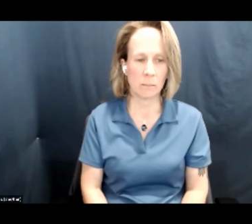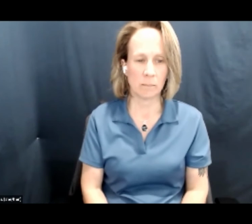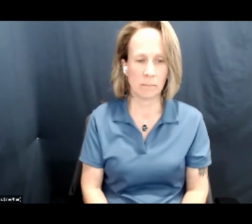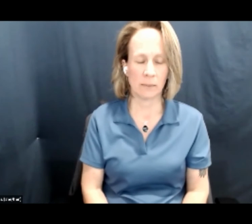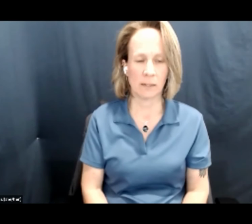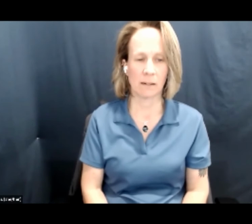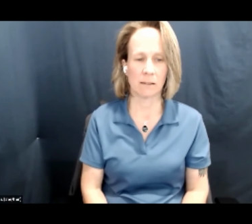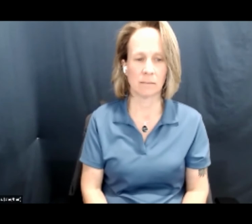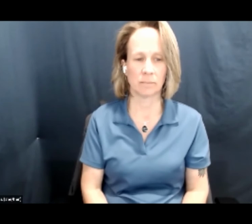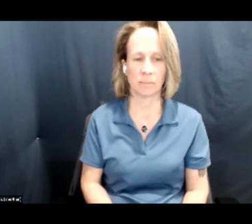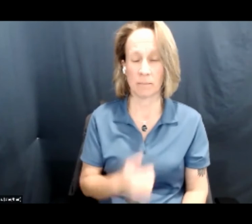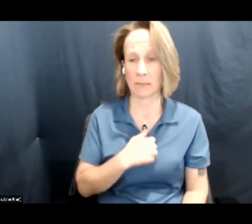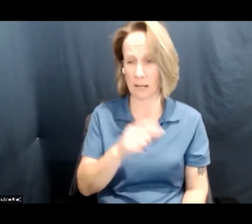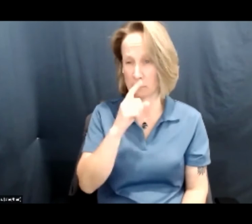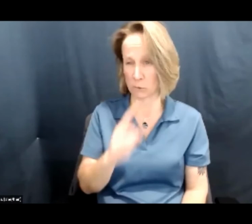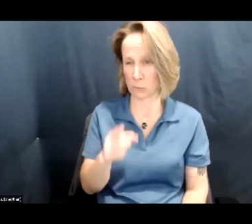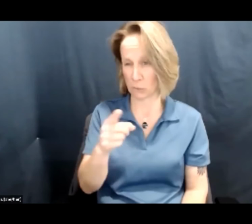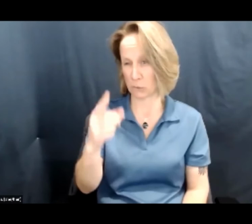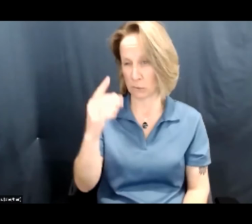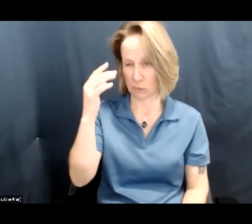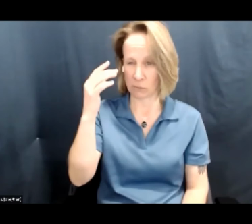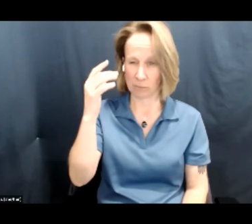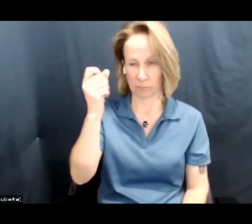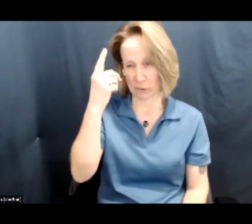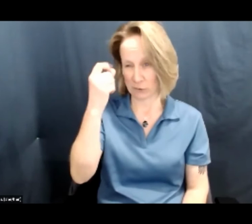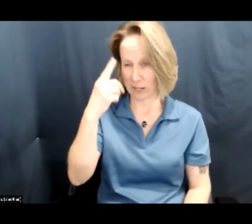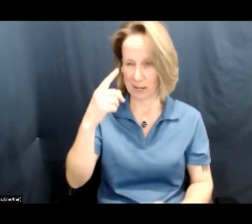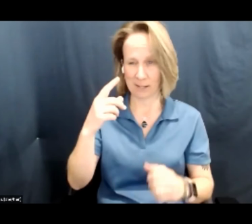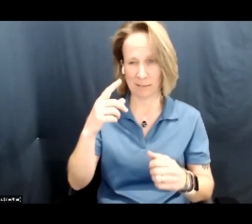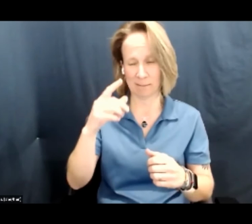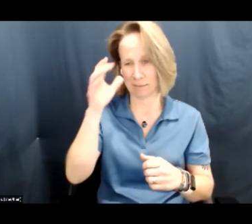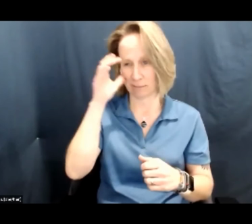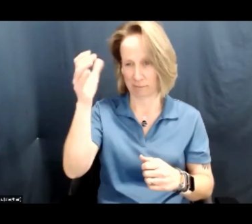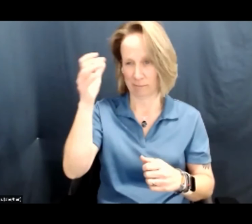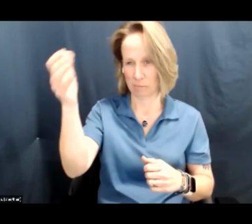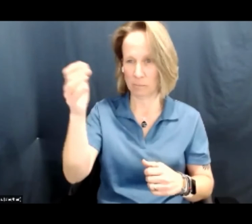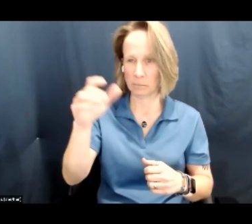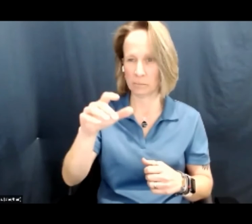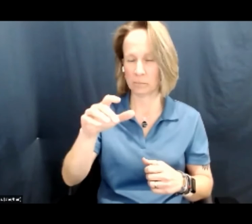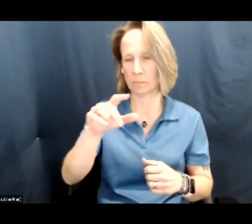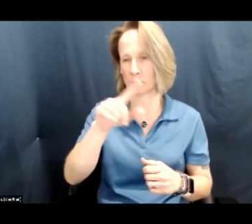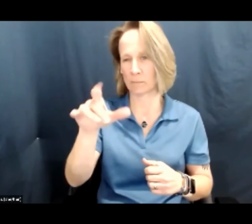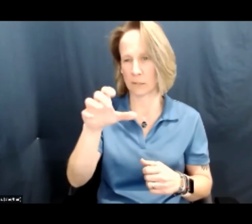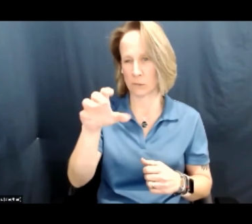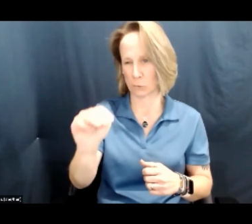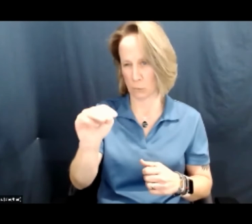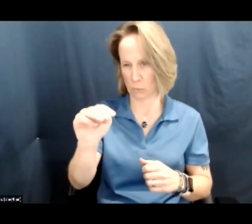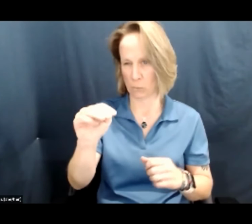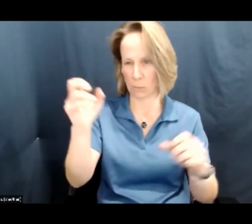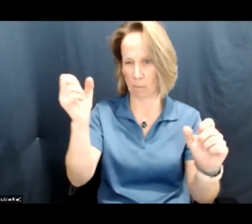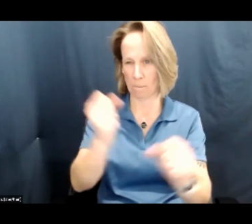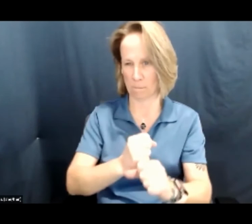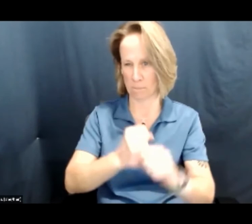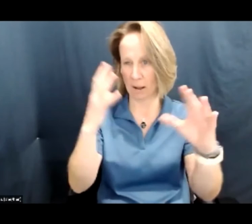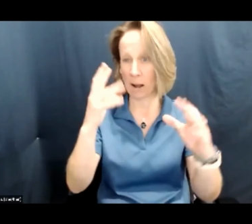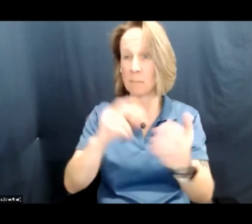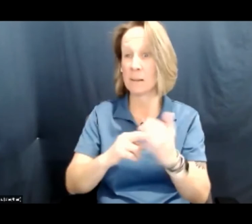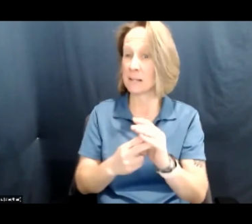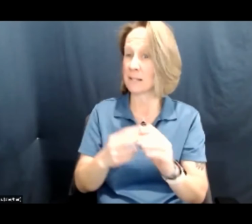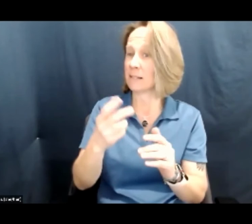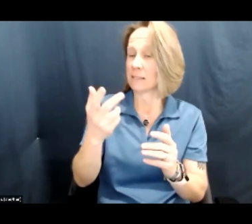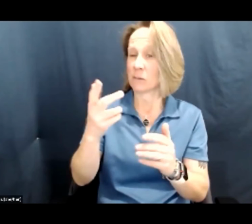I'm sure you're familiar with the concept of Zoom bombing. This is when someone's being harassing in the chat or something like